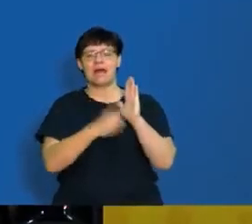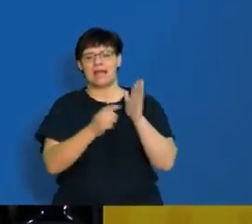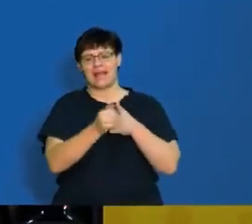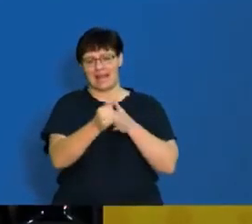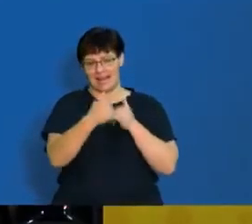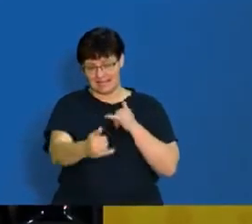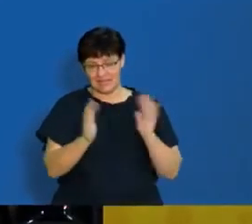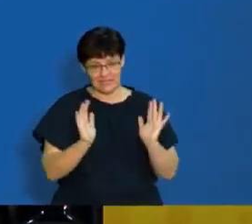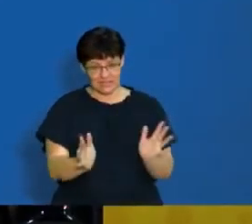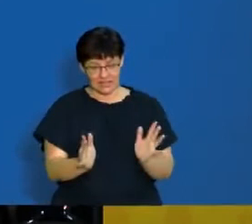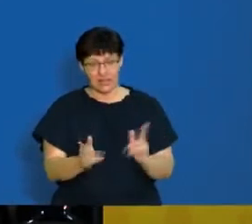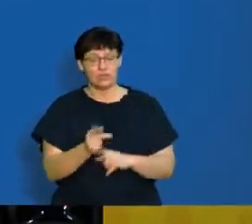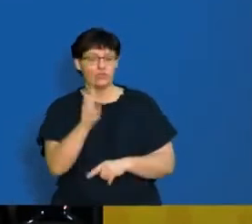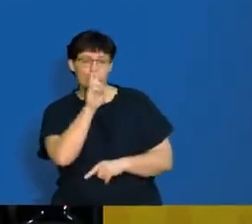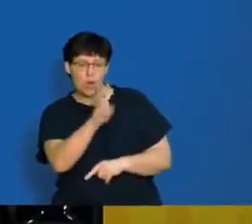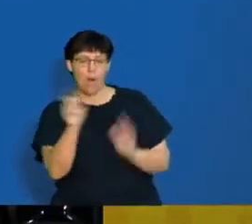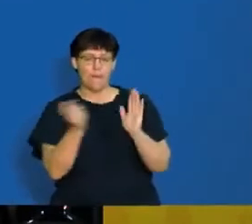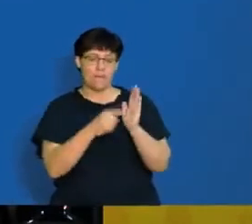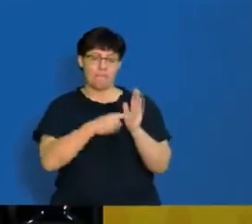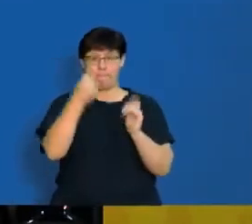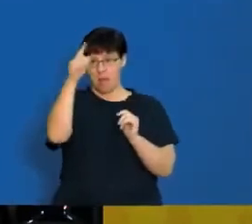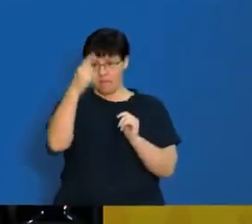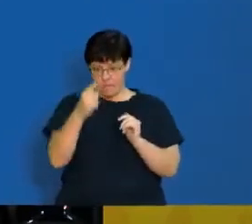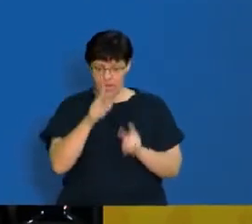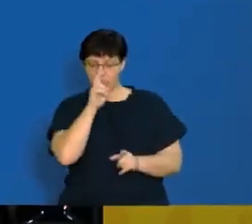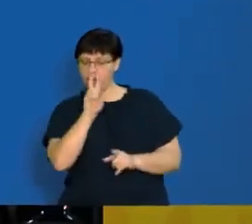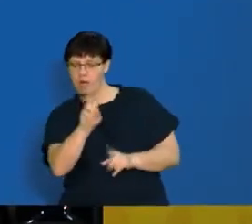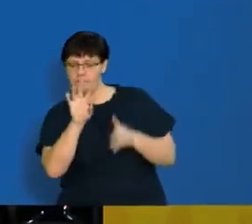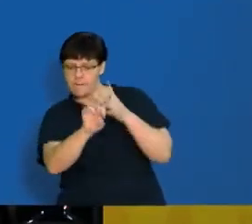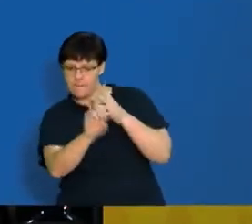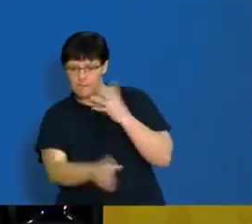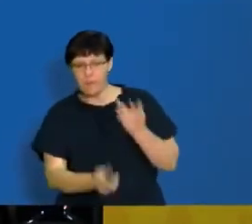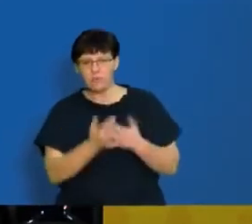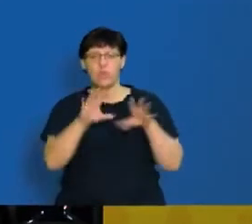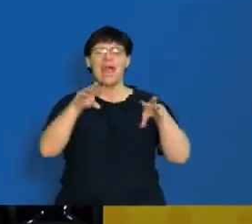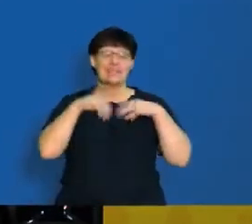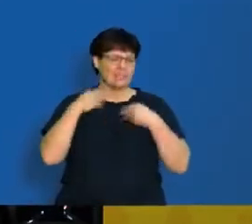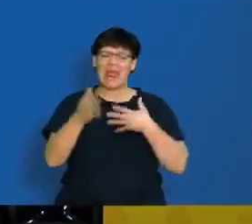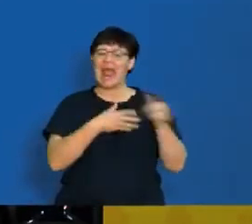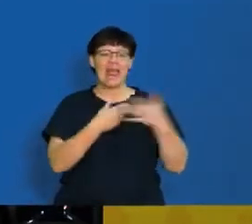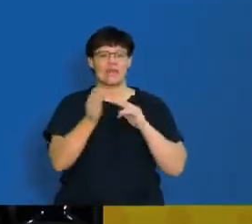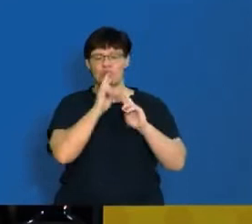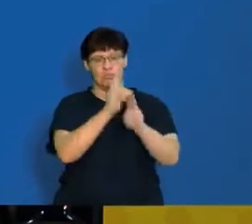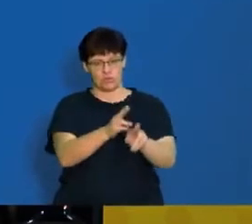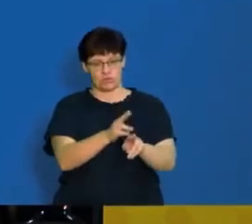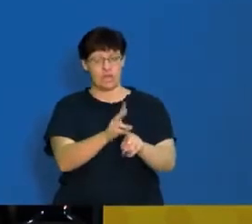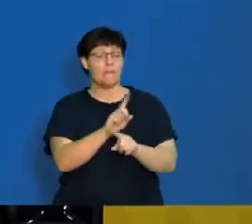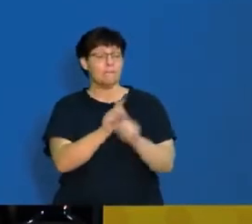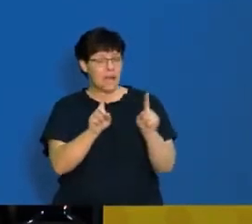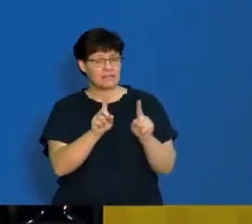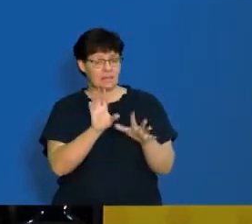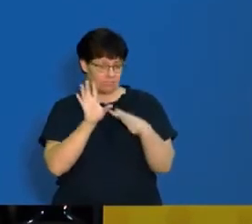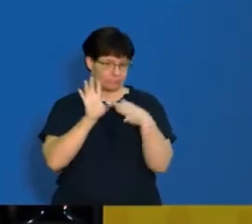guidelines, okay, just to show the marker what sort of things to look for. However, we do accept any response as long as it